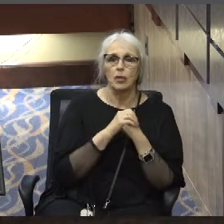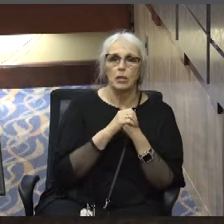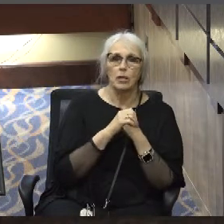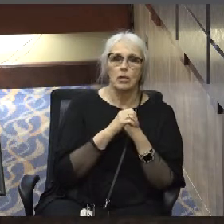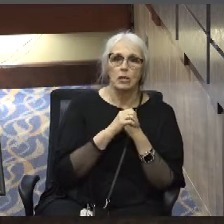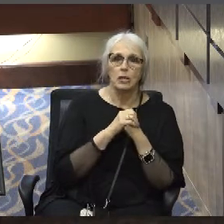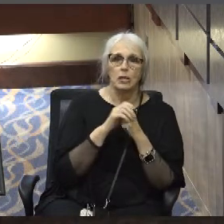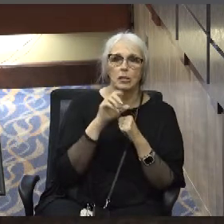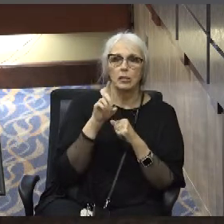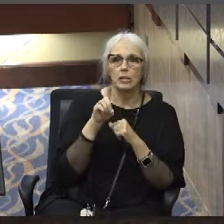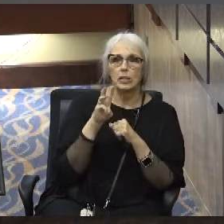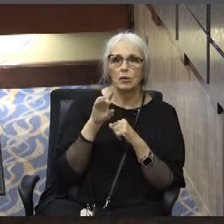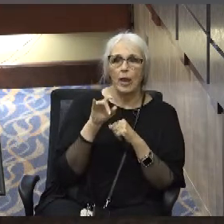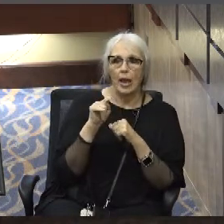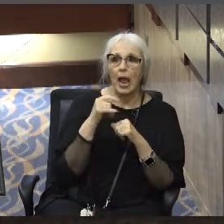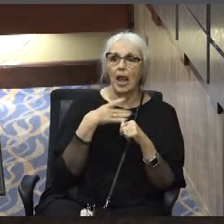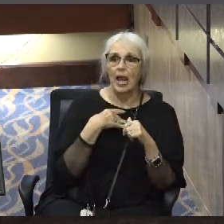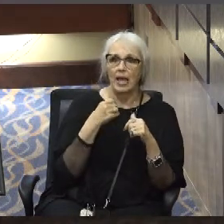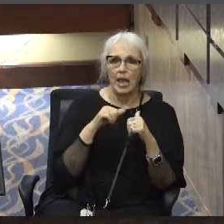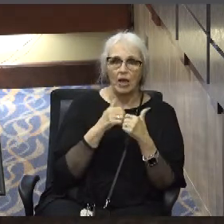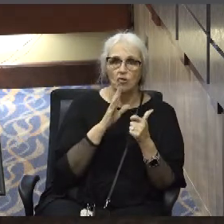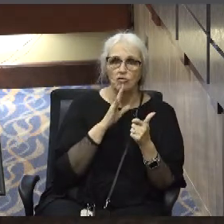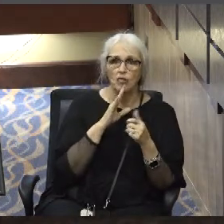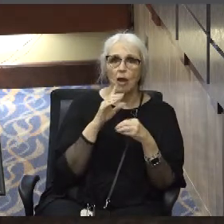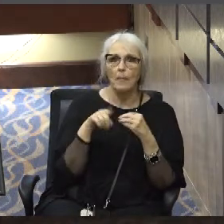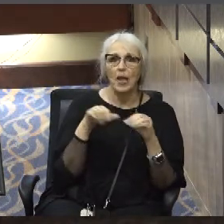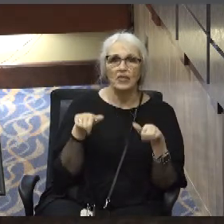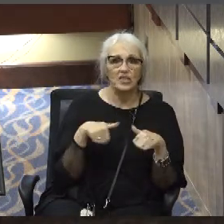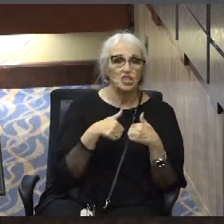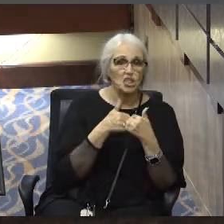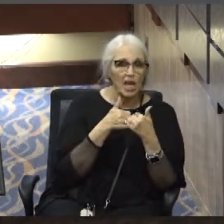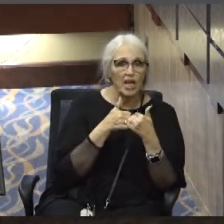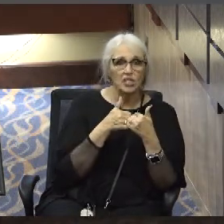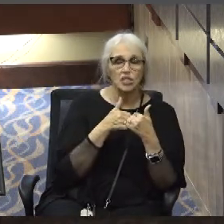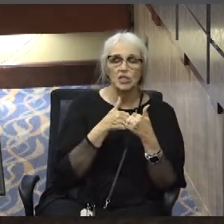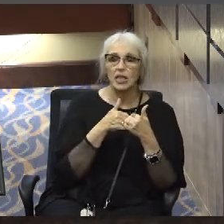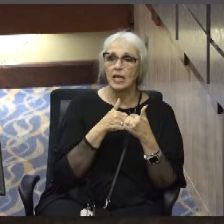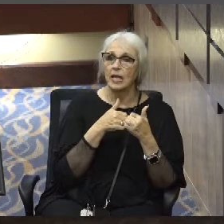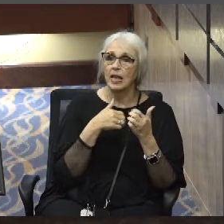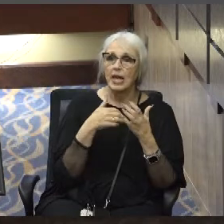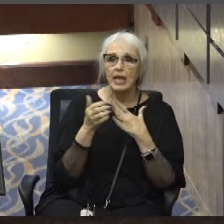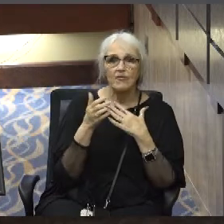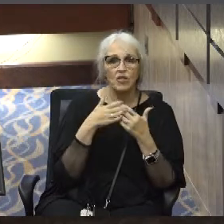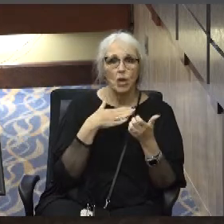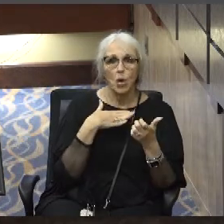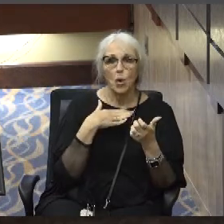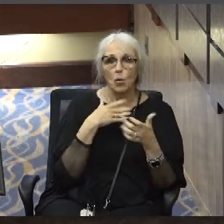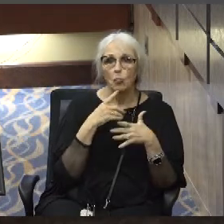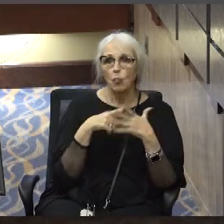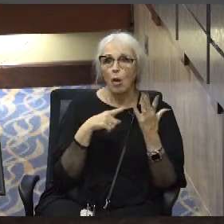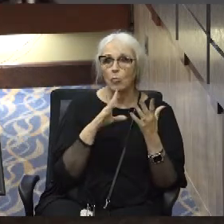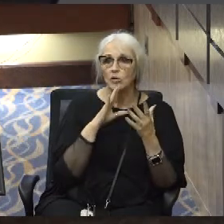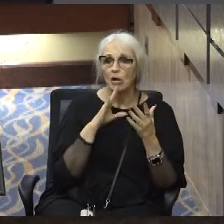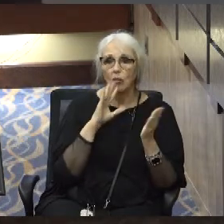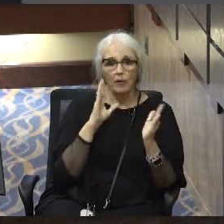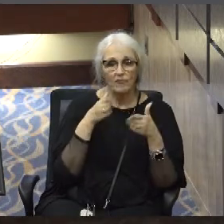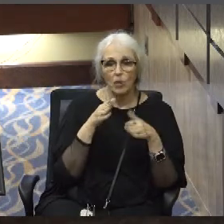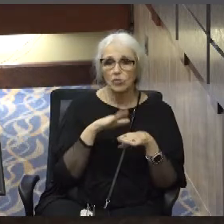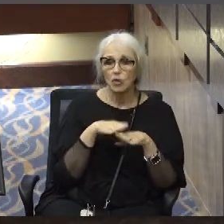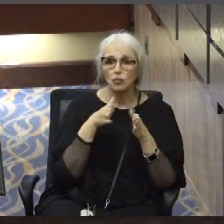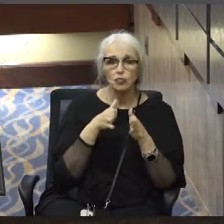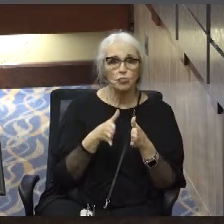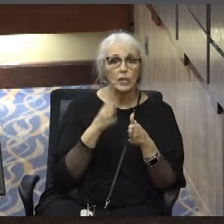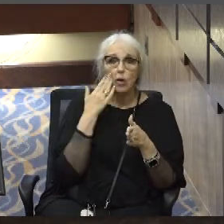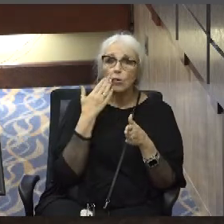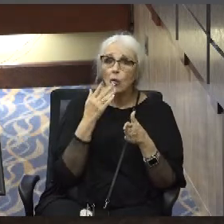I'd like how you talked about the challenges, because we try to, even the amount that we put towards these streets, we're not exactly sure